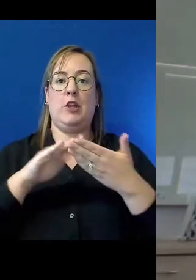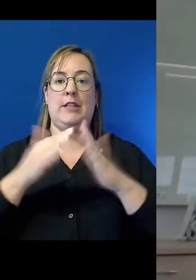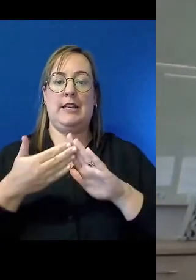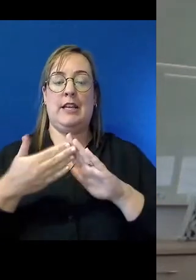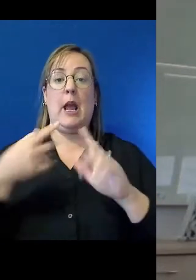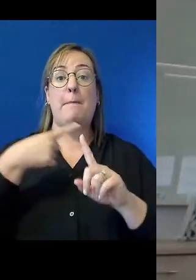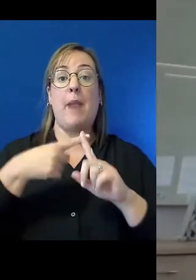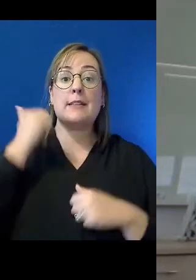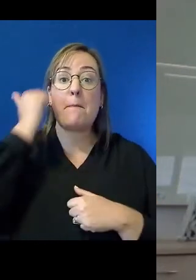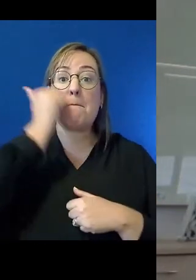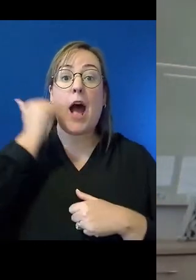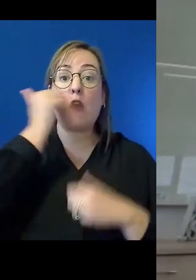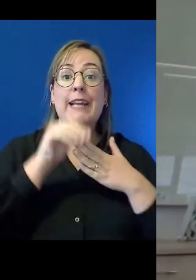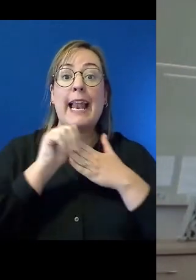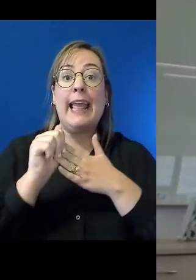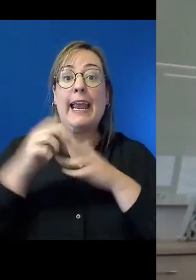at your side and advising,